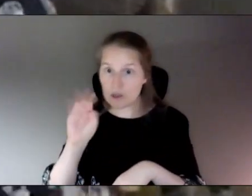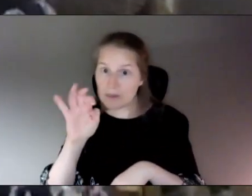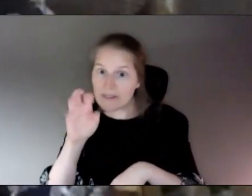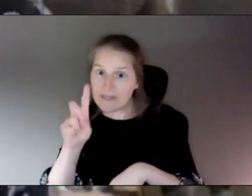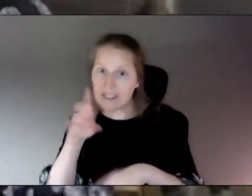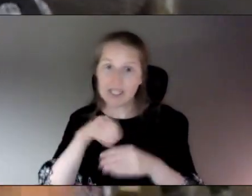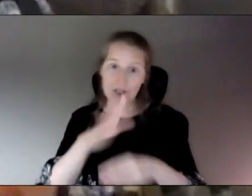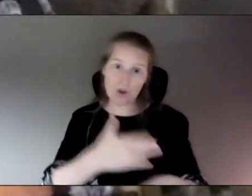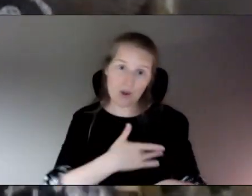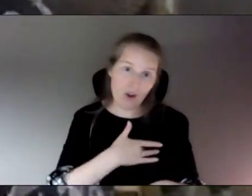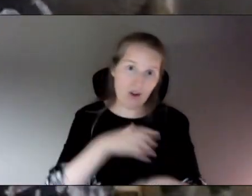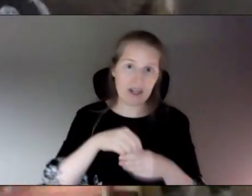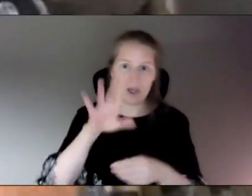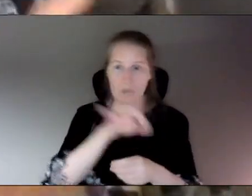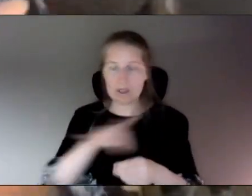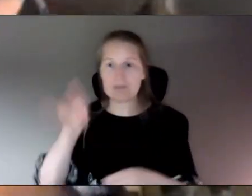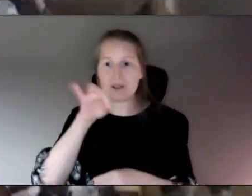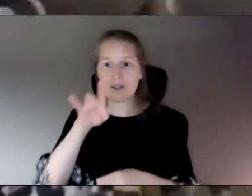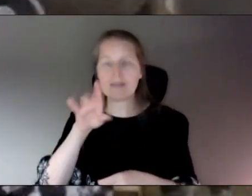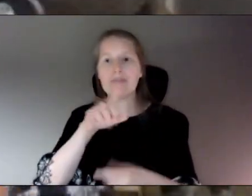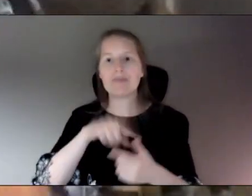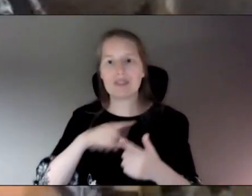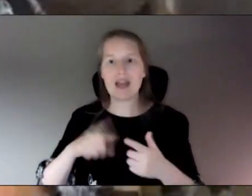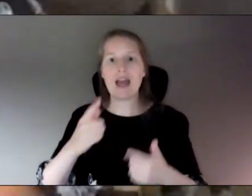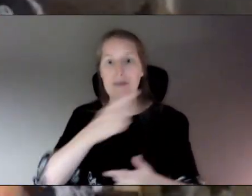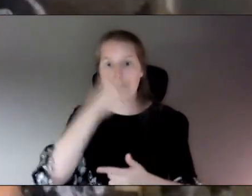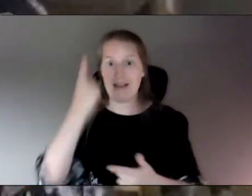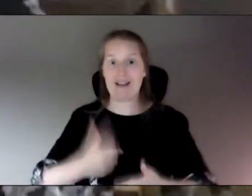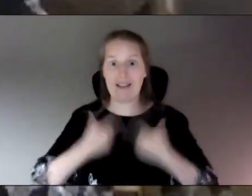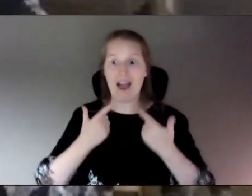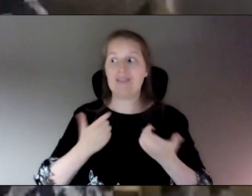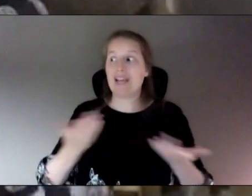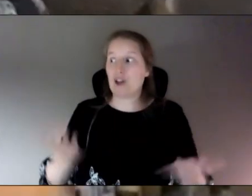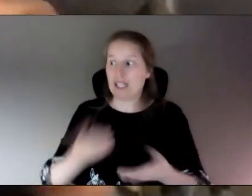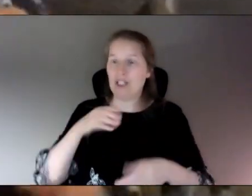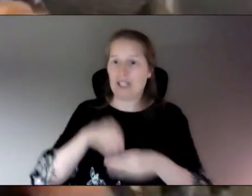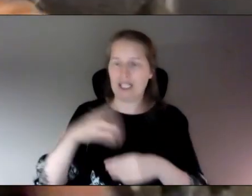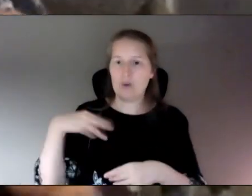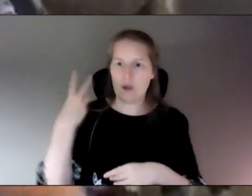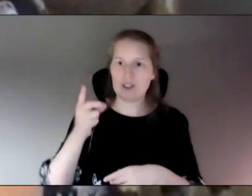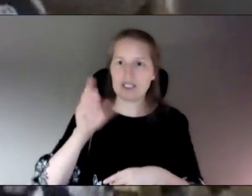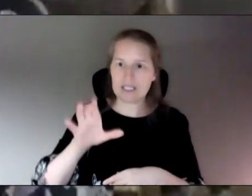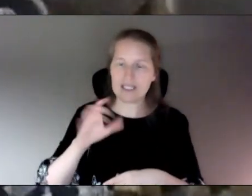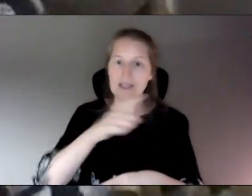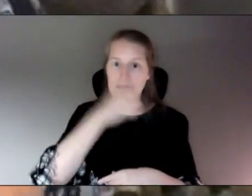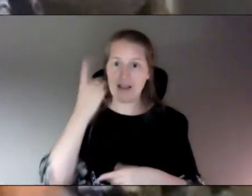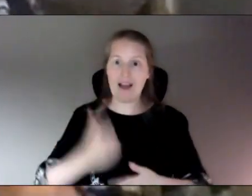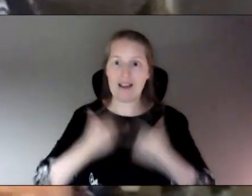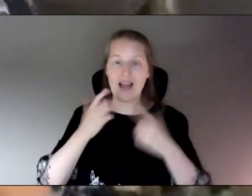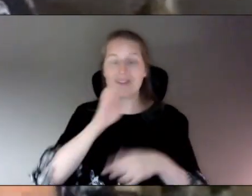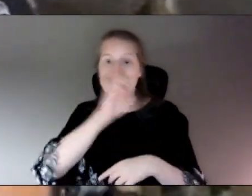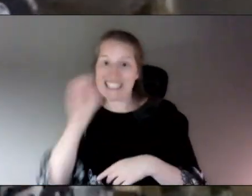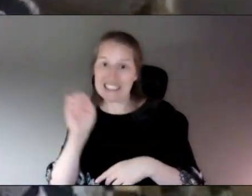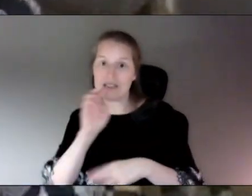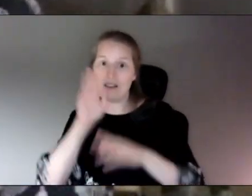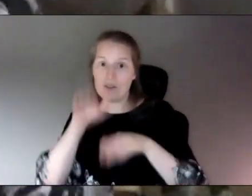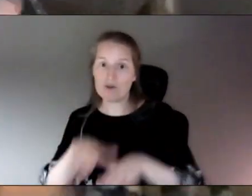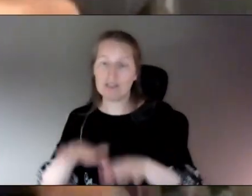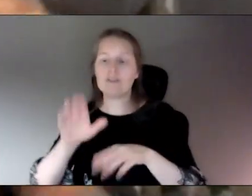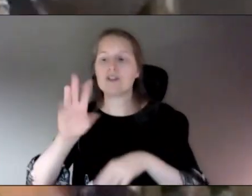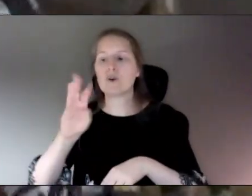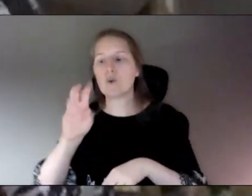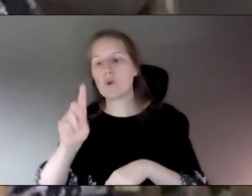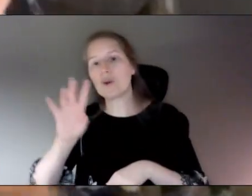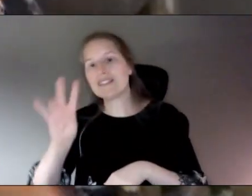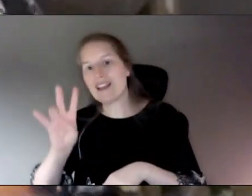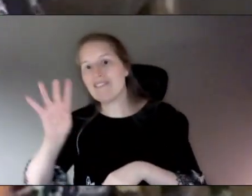your spirit, then the Black lives that exist here in Washington, DC, Black lives east of the river in wards 7 and 8, the